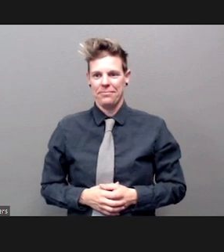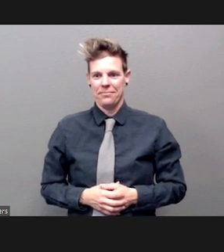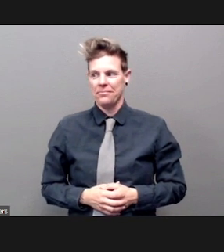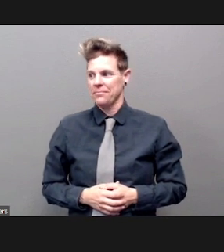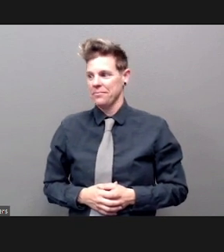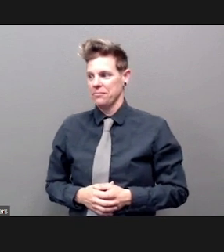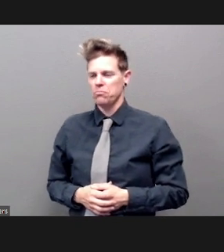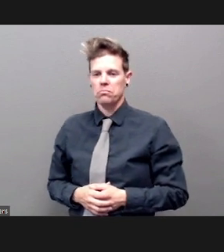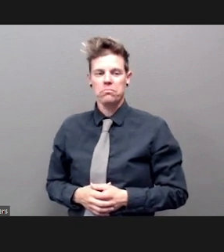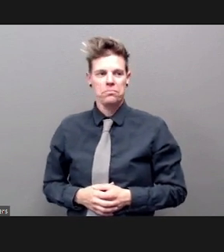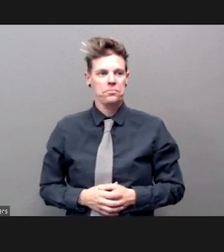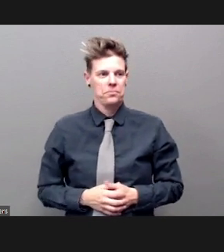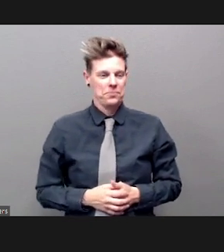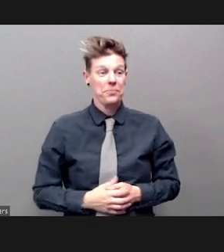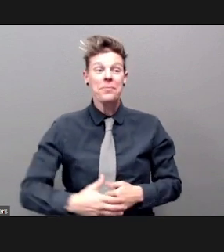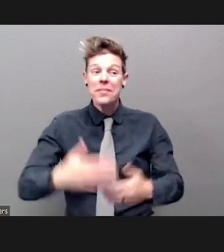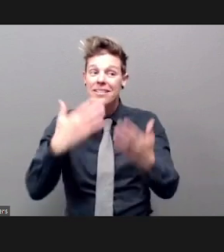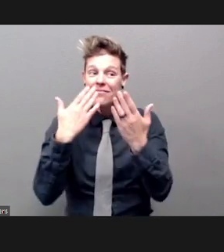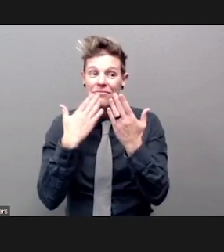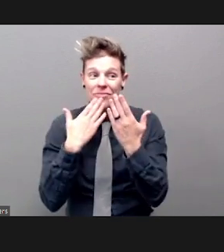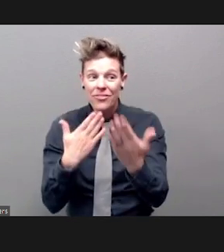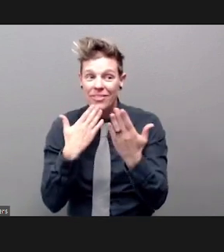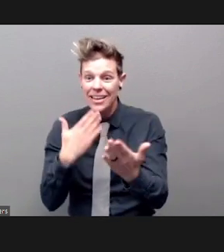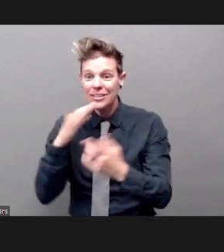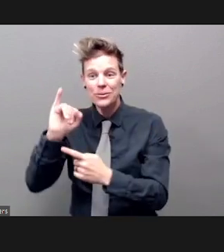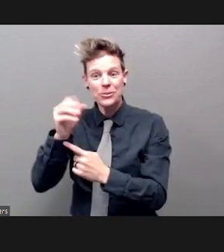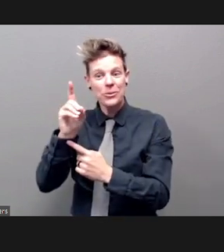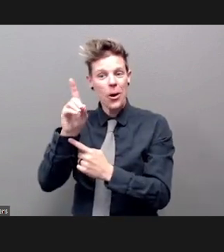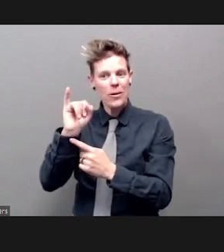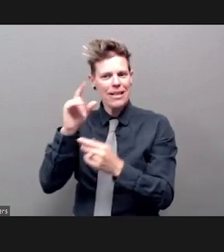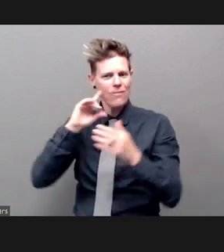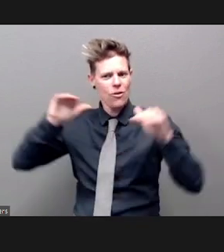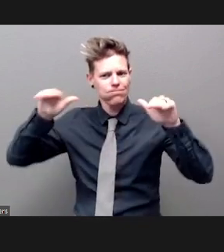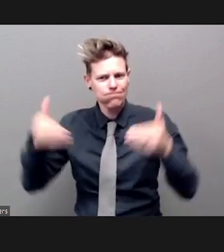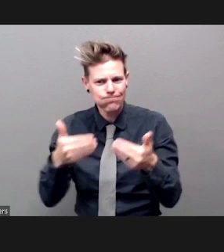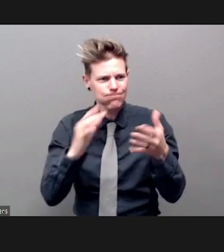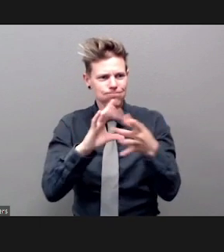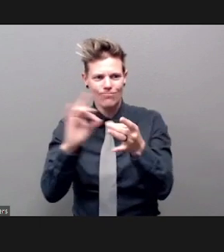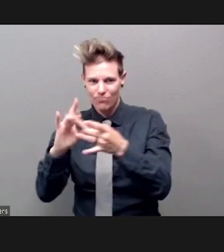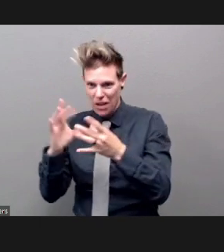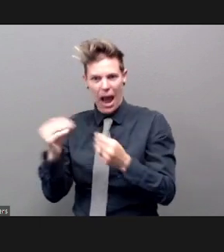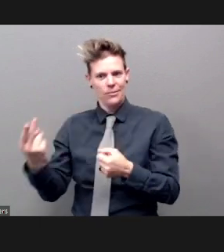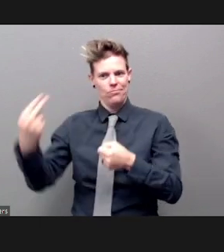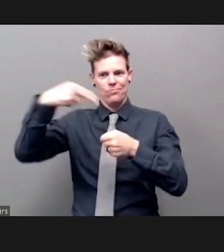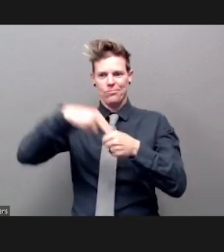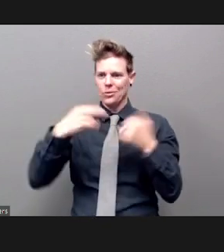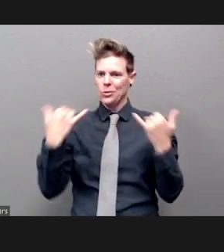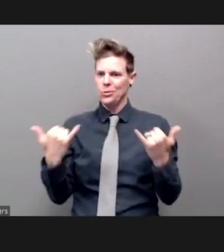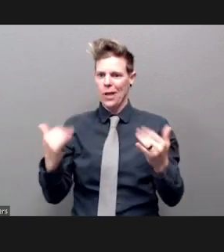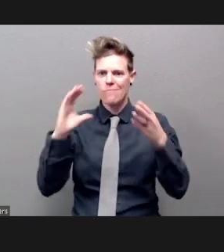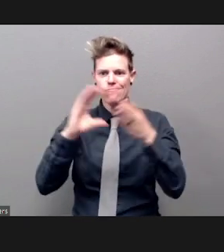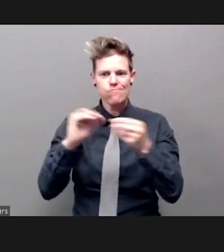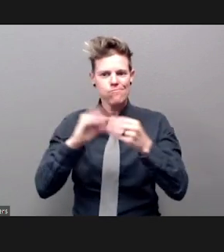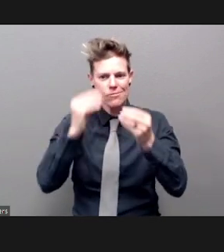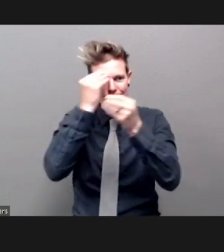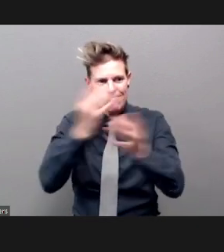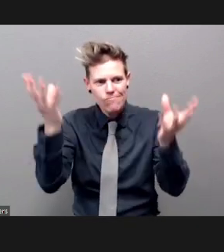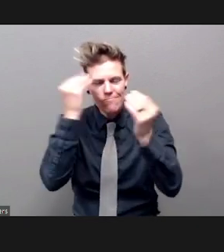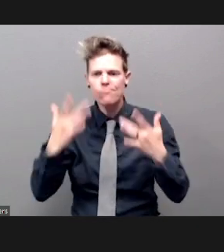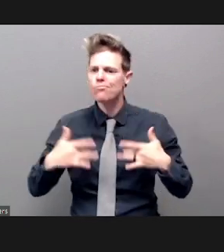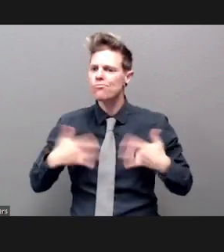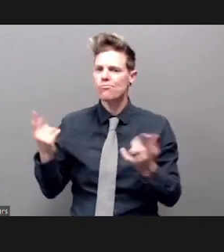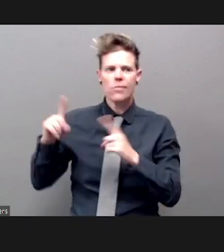Thanks very much, Jody. Appreciate you all being here today to go over what's been happening in the